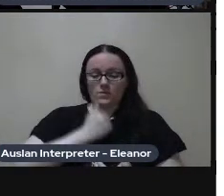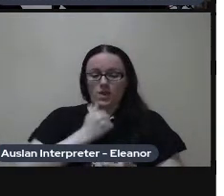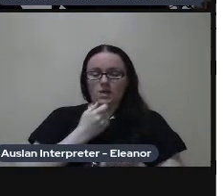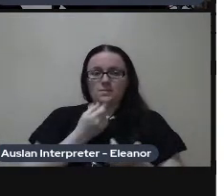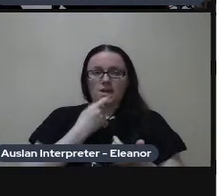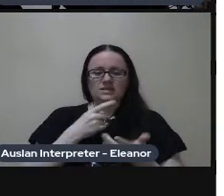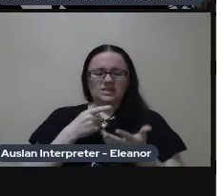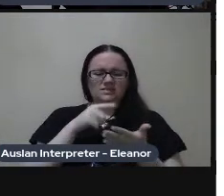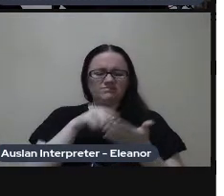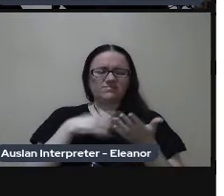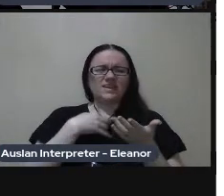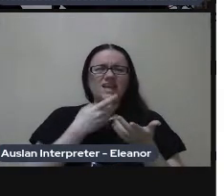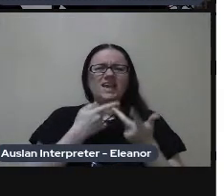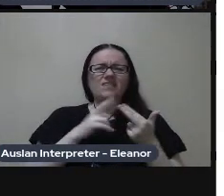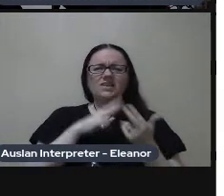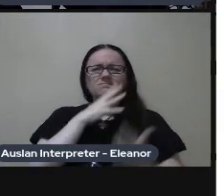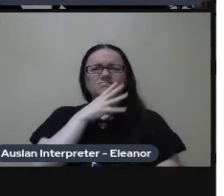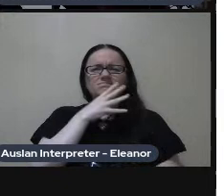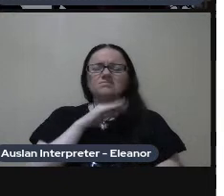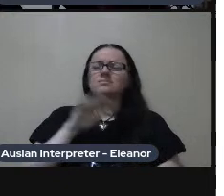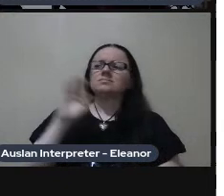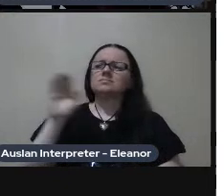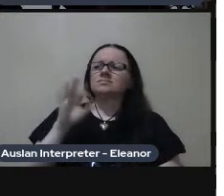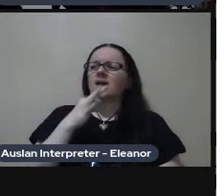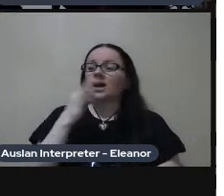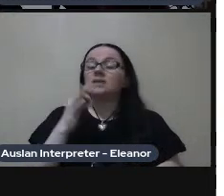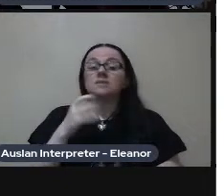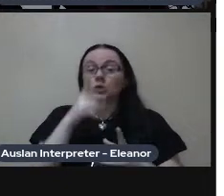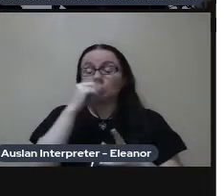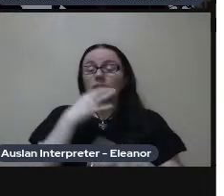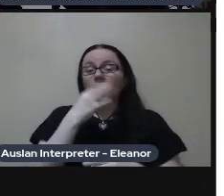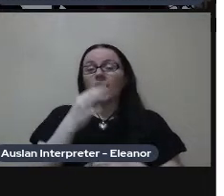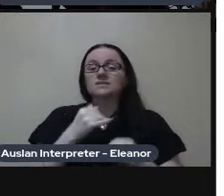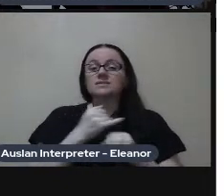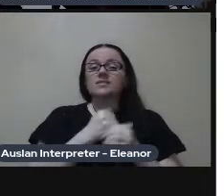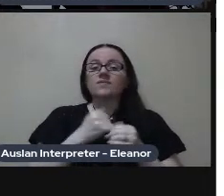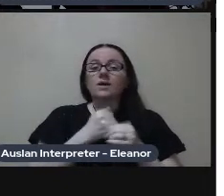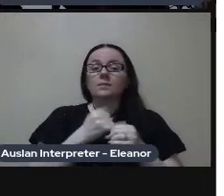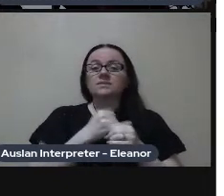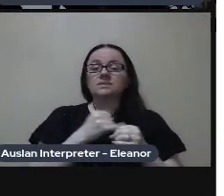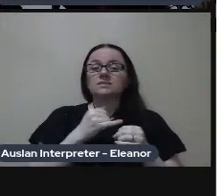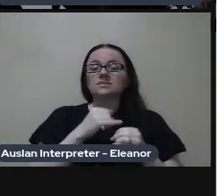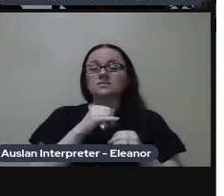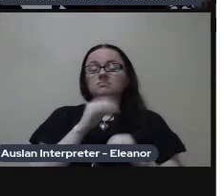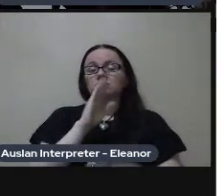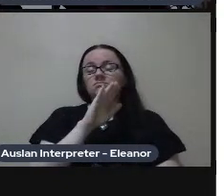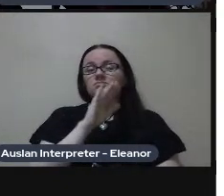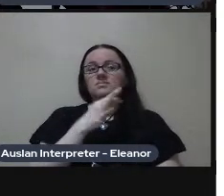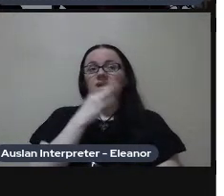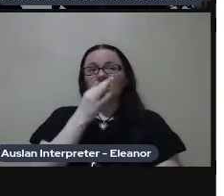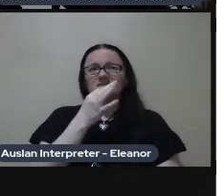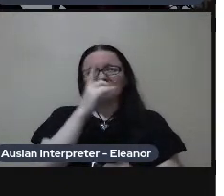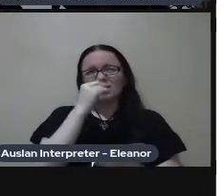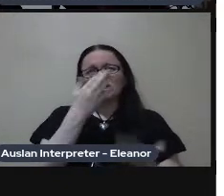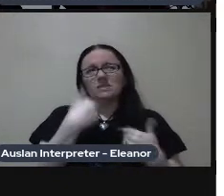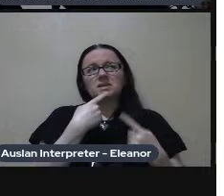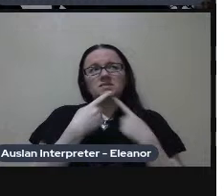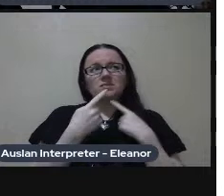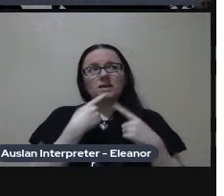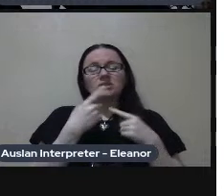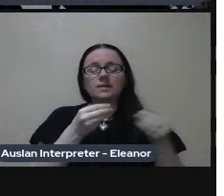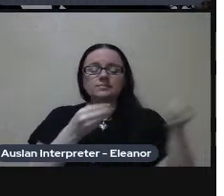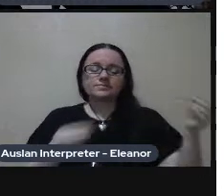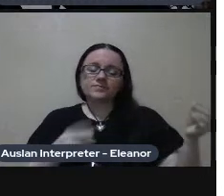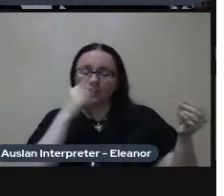health professional, especially your pharmacist. They'll be able to get you a medicines list and provide you some medicines information sheets that they can sit down and talk to you